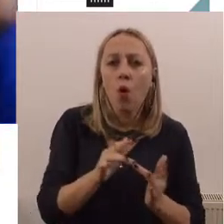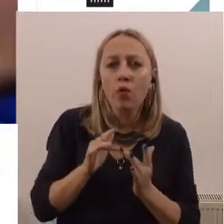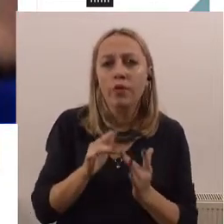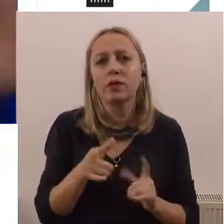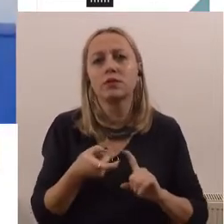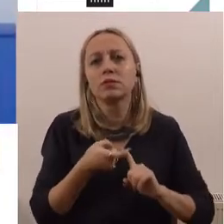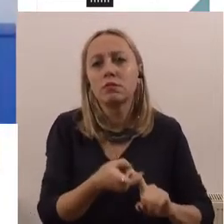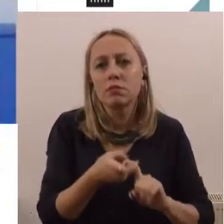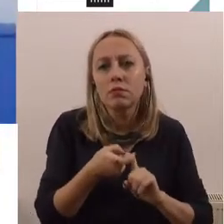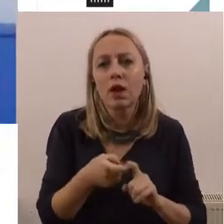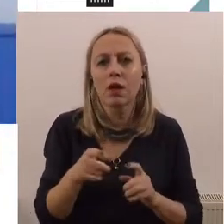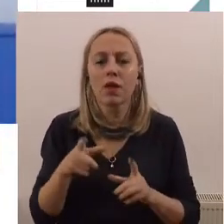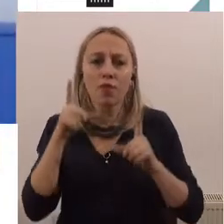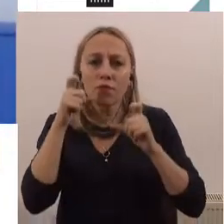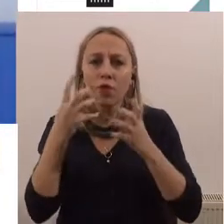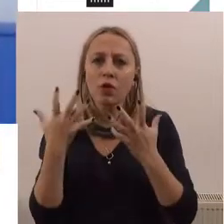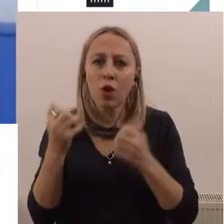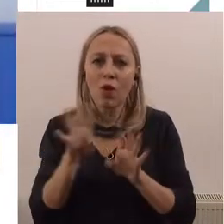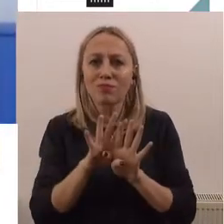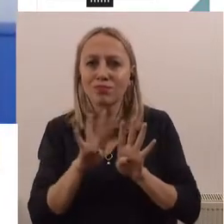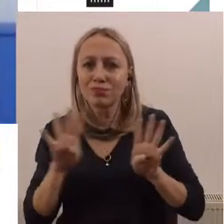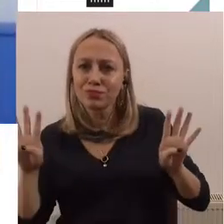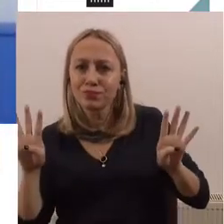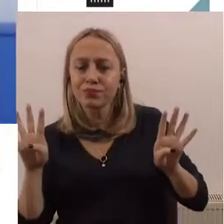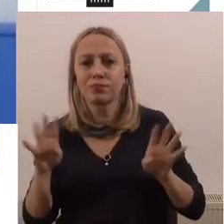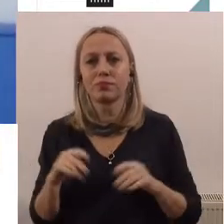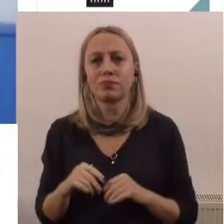make a group picture.